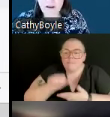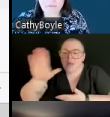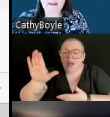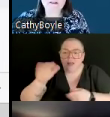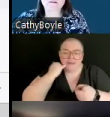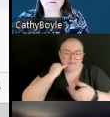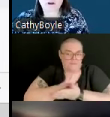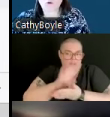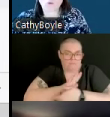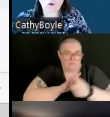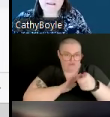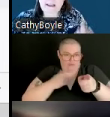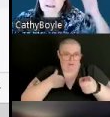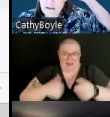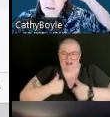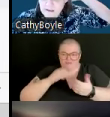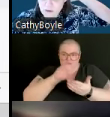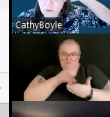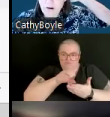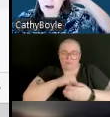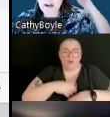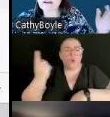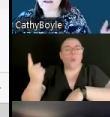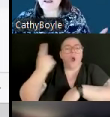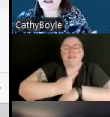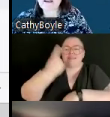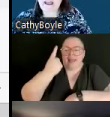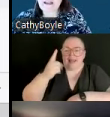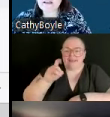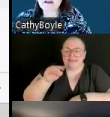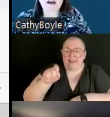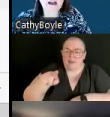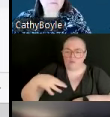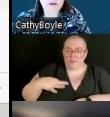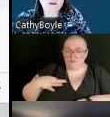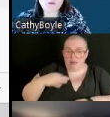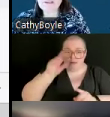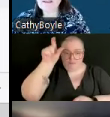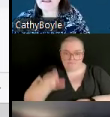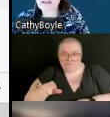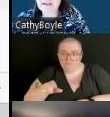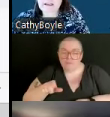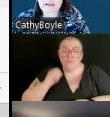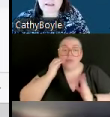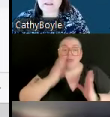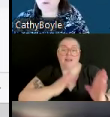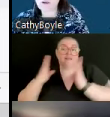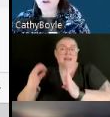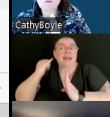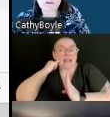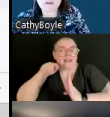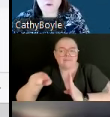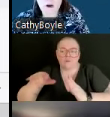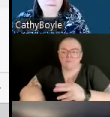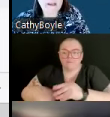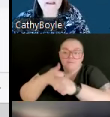paper application? What date did you apply? And anytime you did anything connected to it.